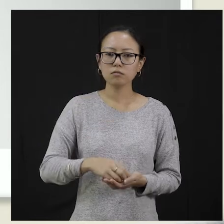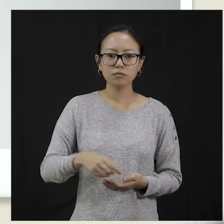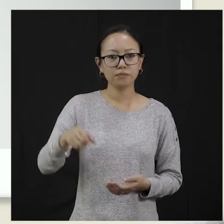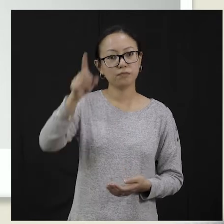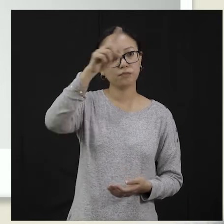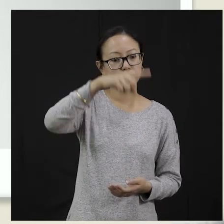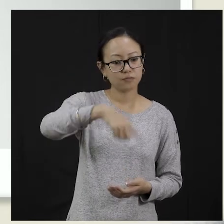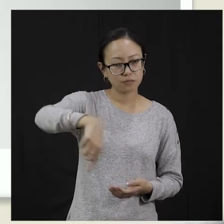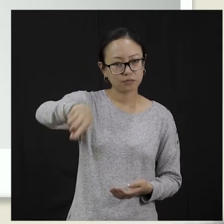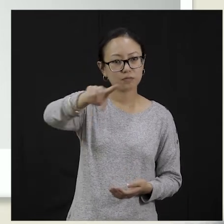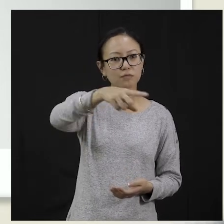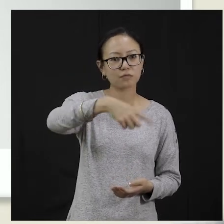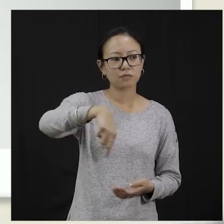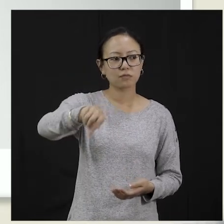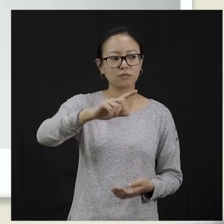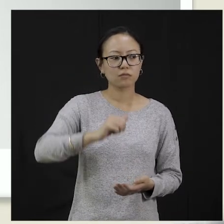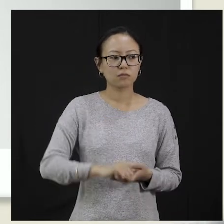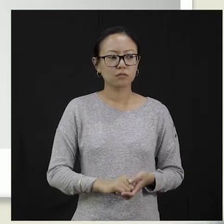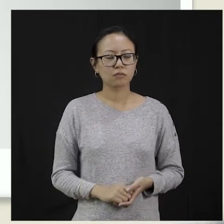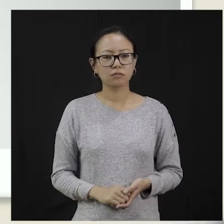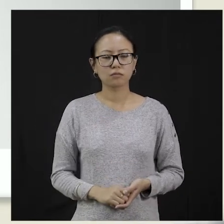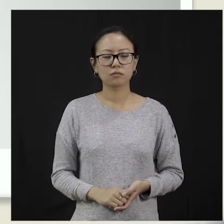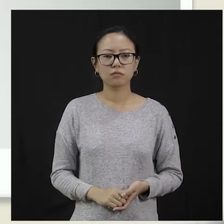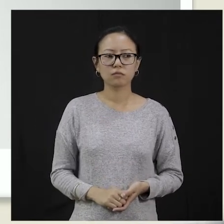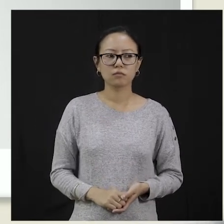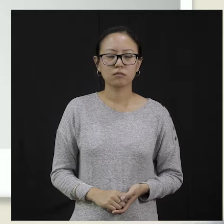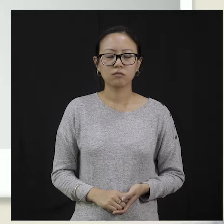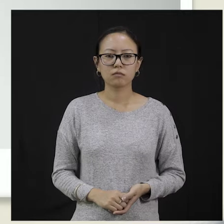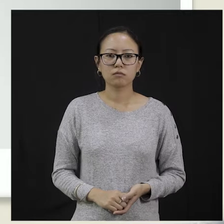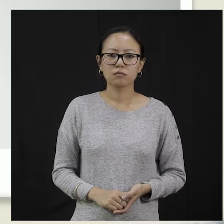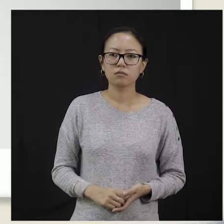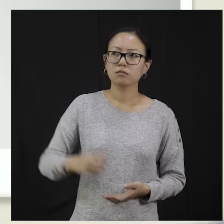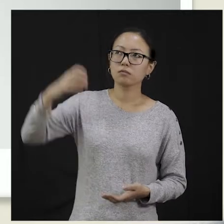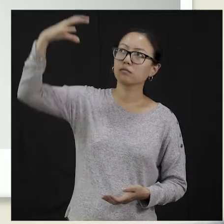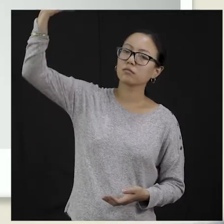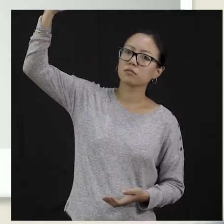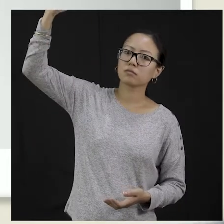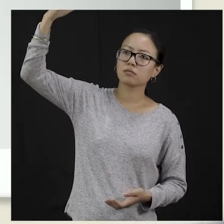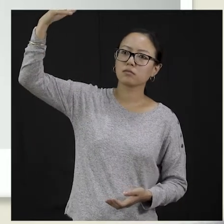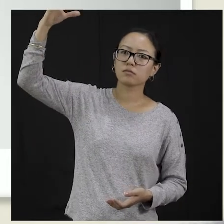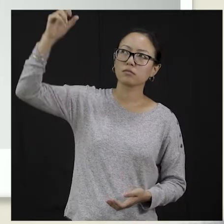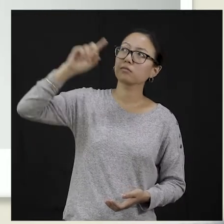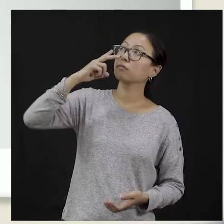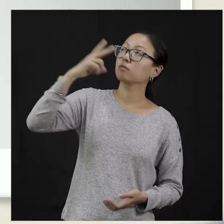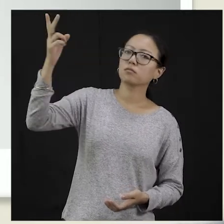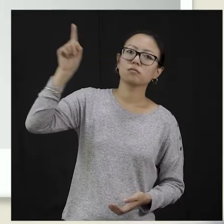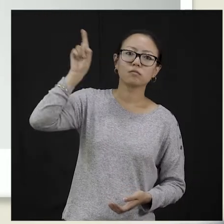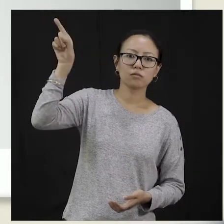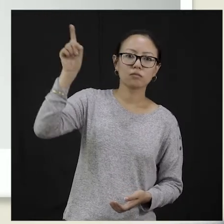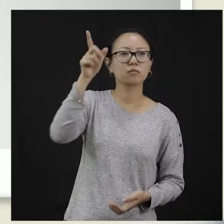shape? It is circle in shape. Circle in shape. Then sun. Sun is